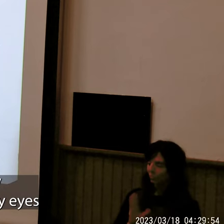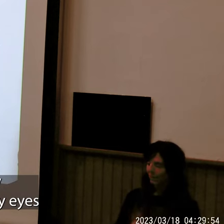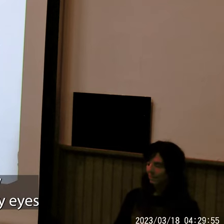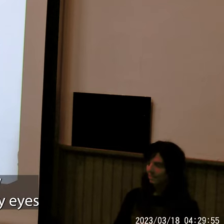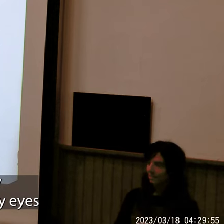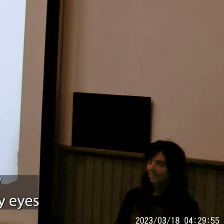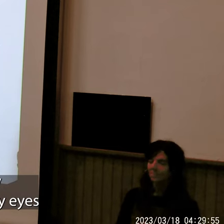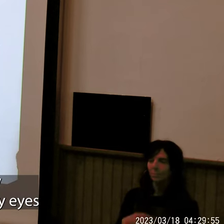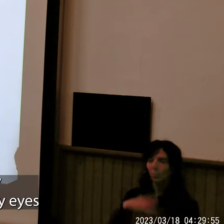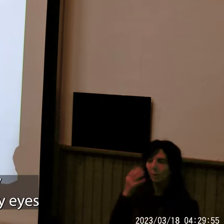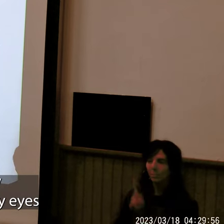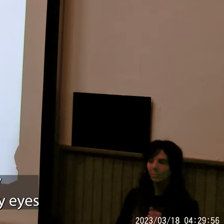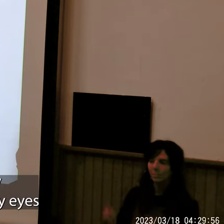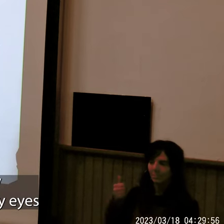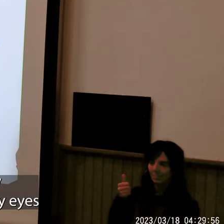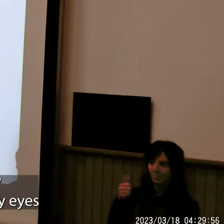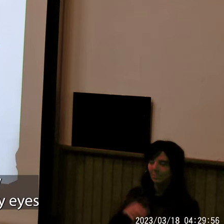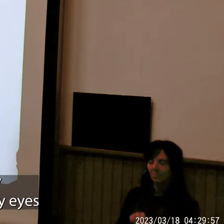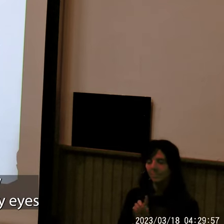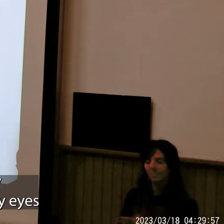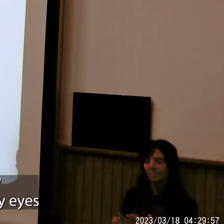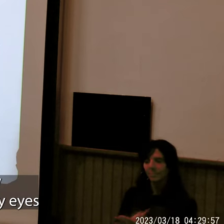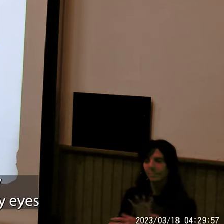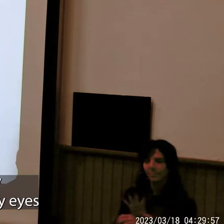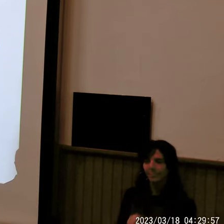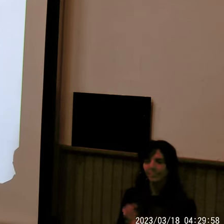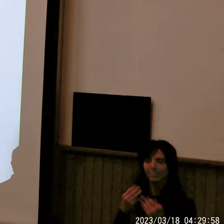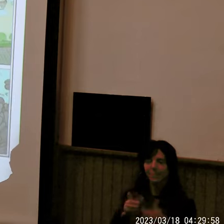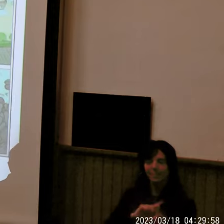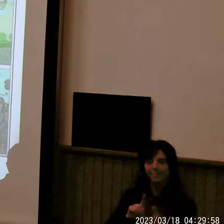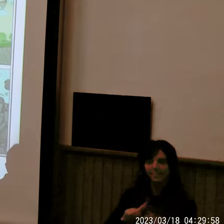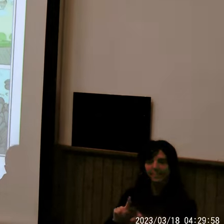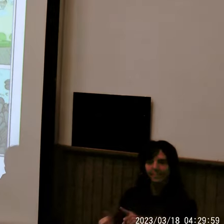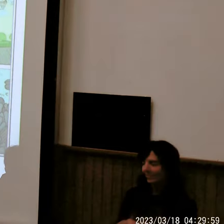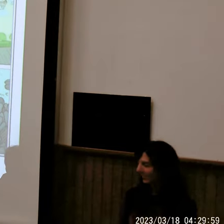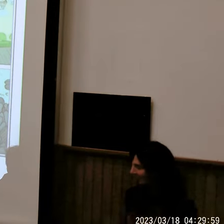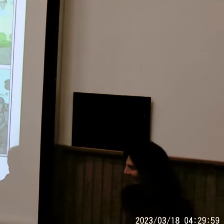white supremacy, and discriminatory practices of many kinds.